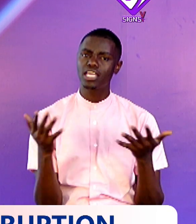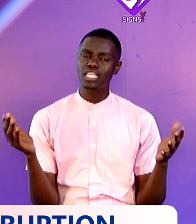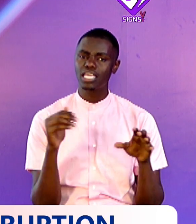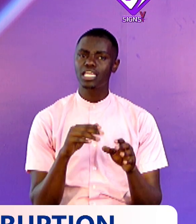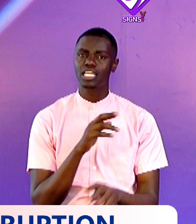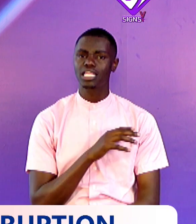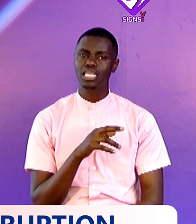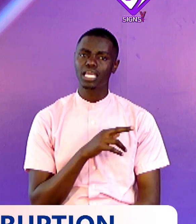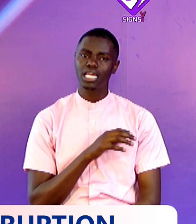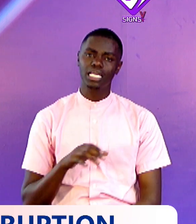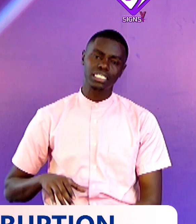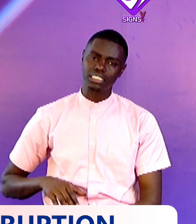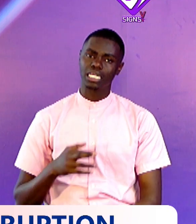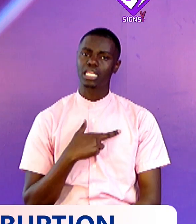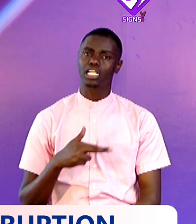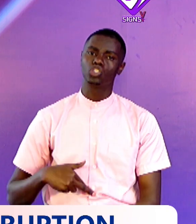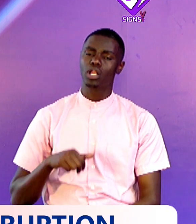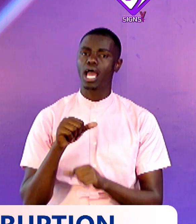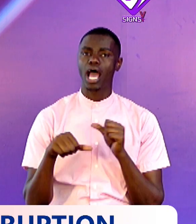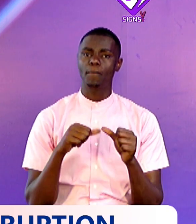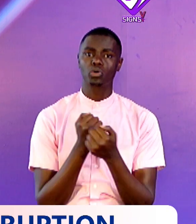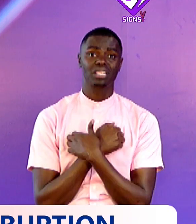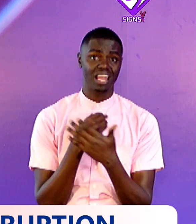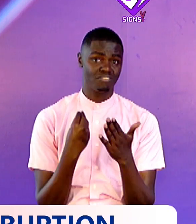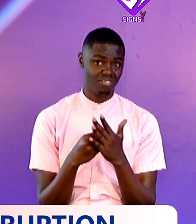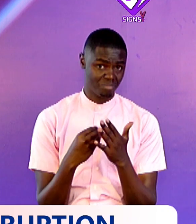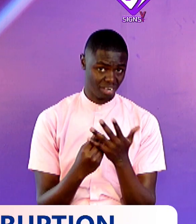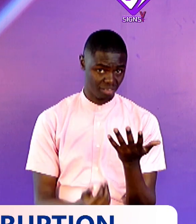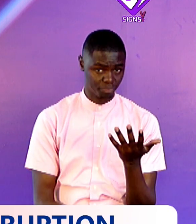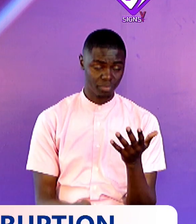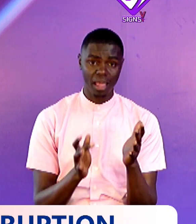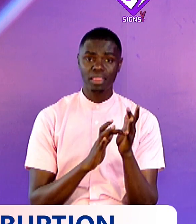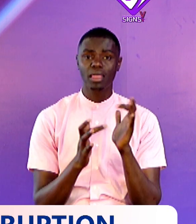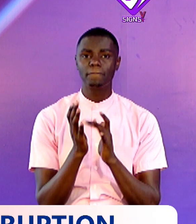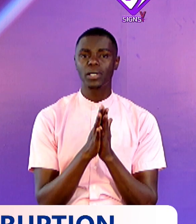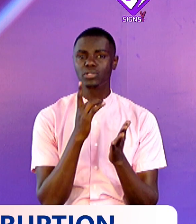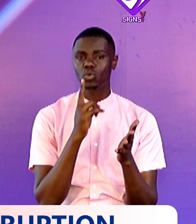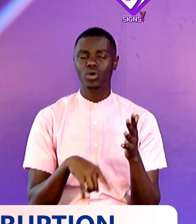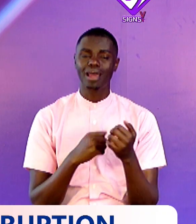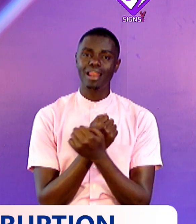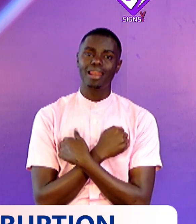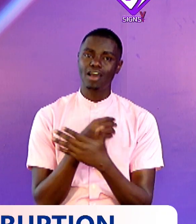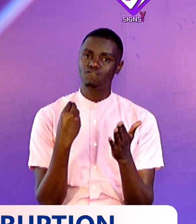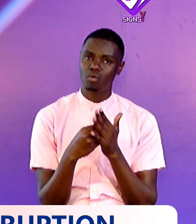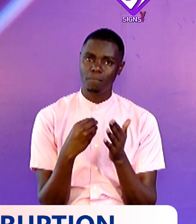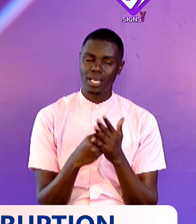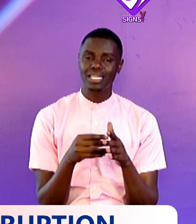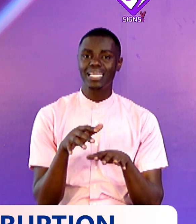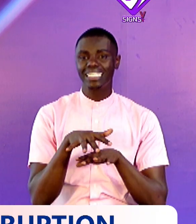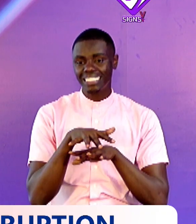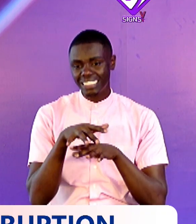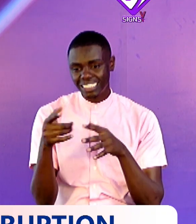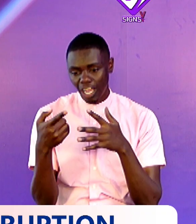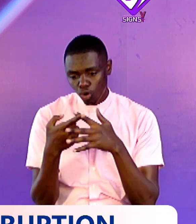Christian religion about the love of money? Yes. It's the root of Actually, something? the Bible says that the love of money is the root cause